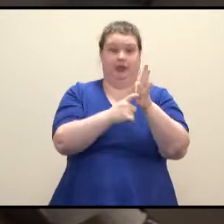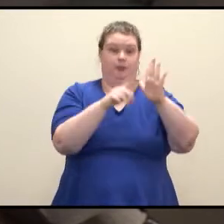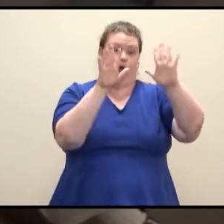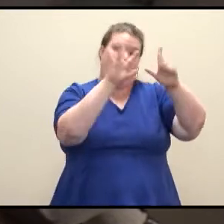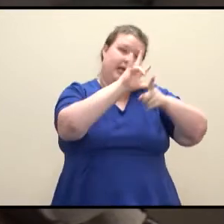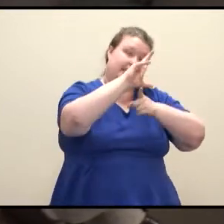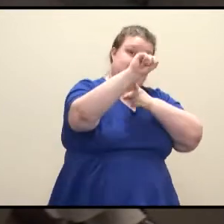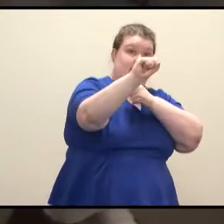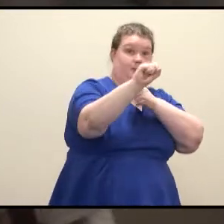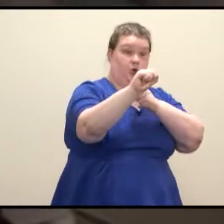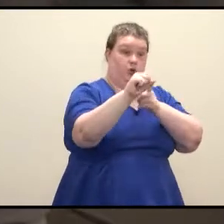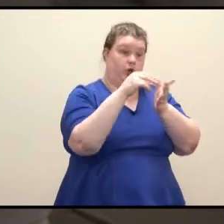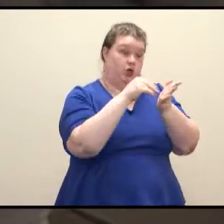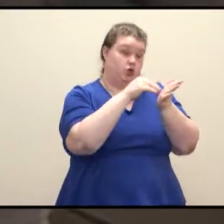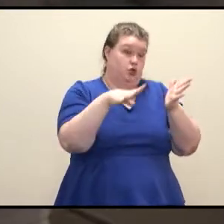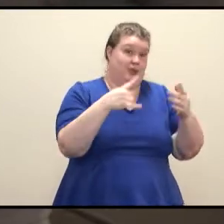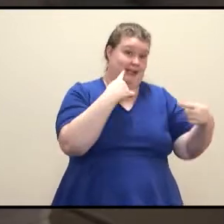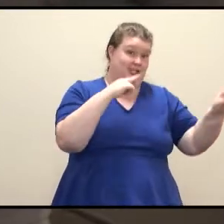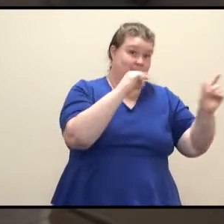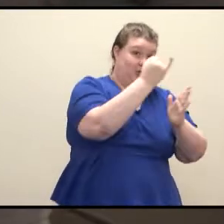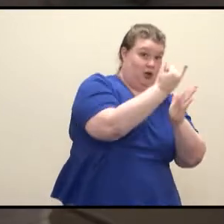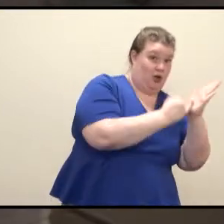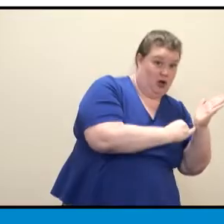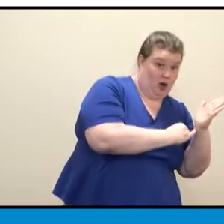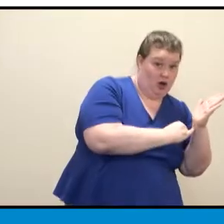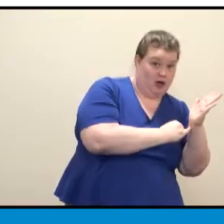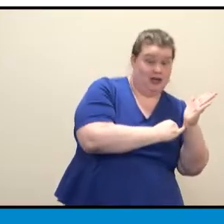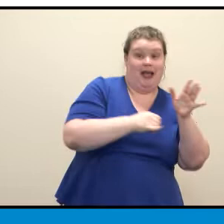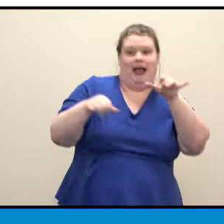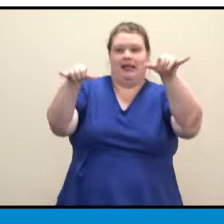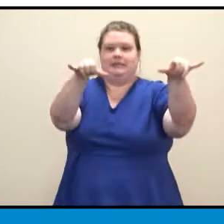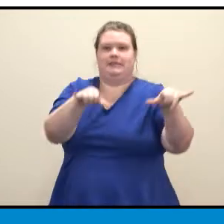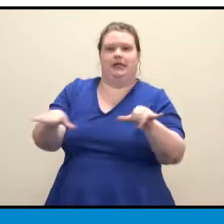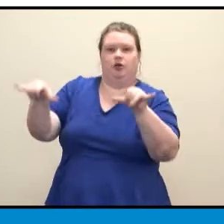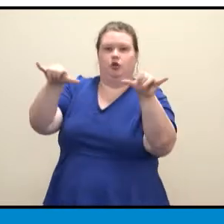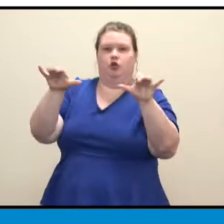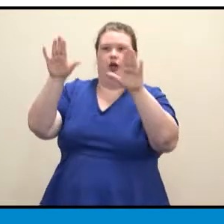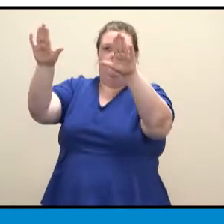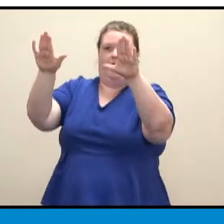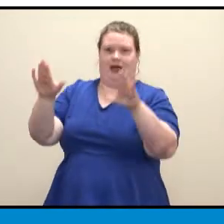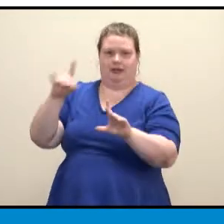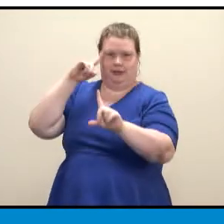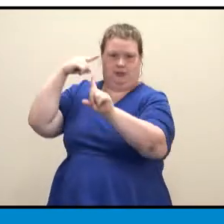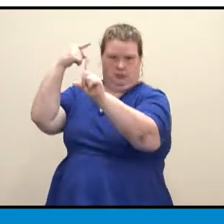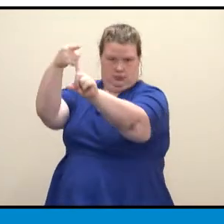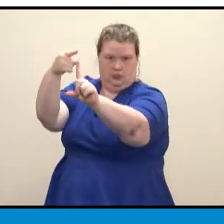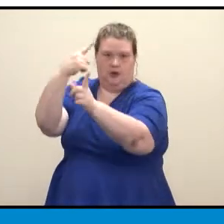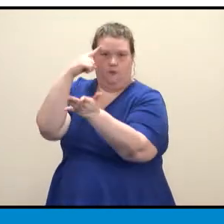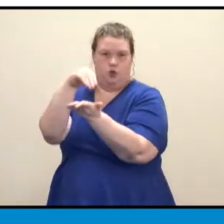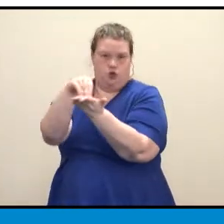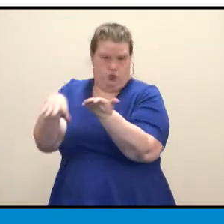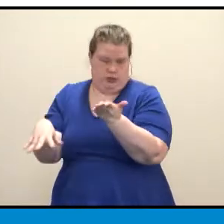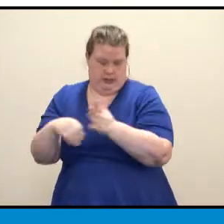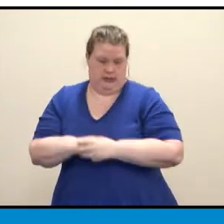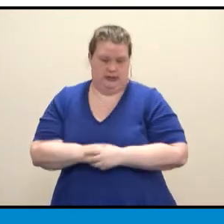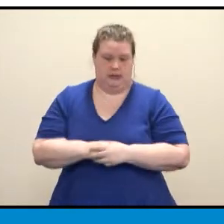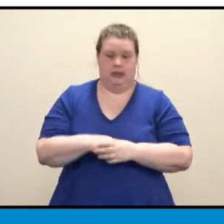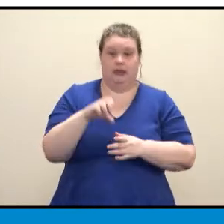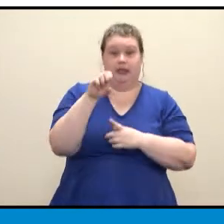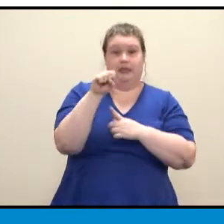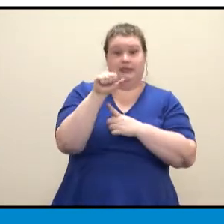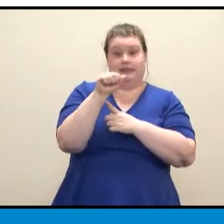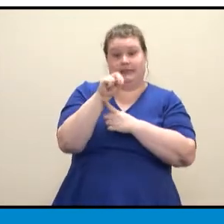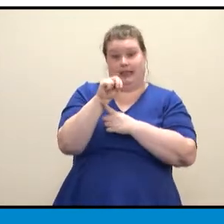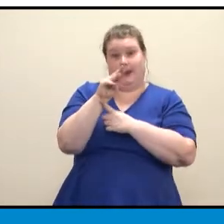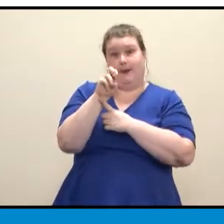by providing high school students and programs a standard of excellence in which to achieve. The state VASE event was held at San Marcos High School